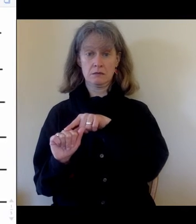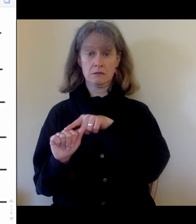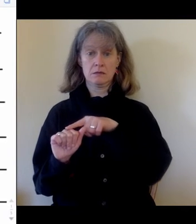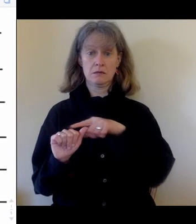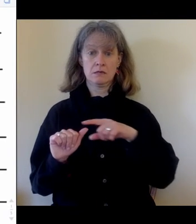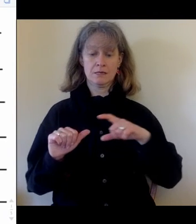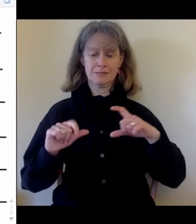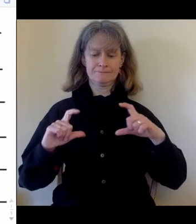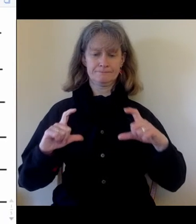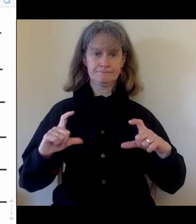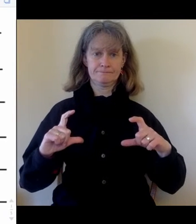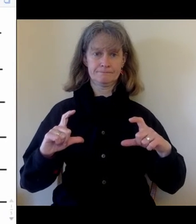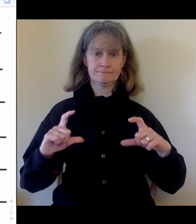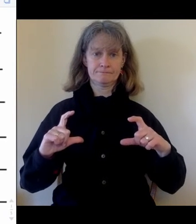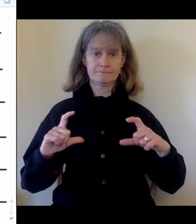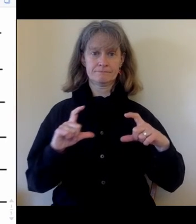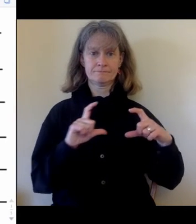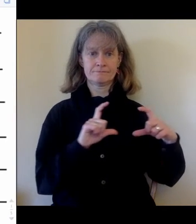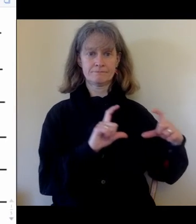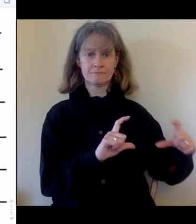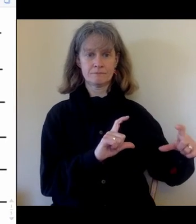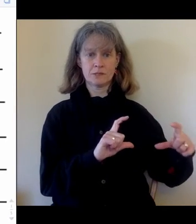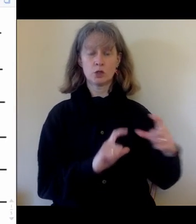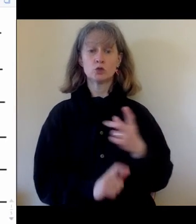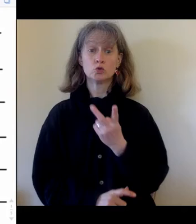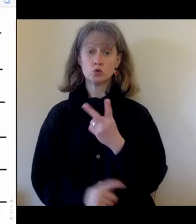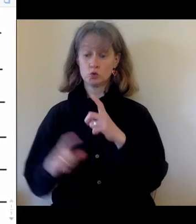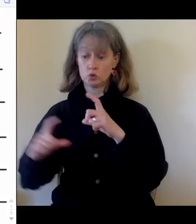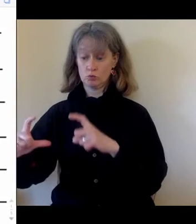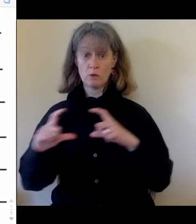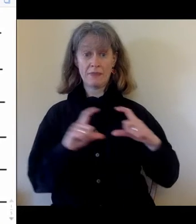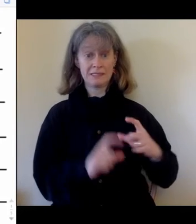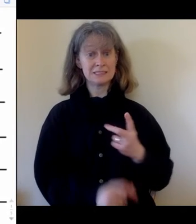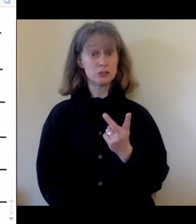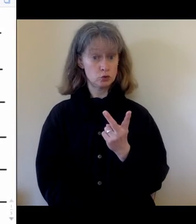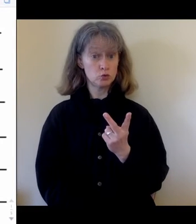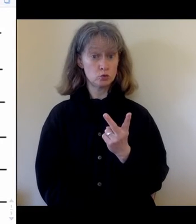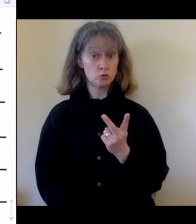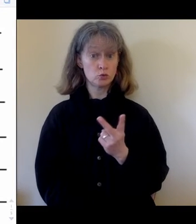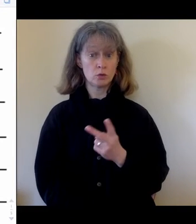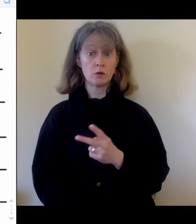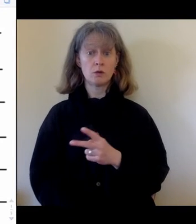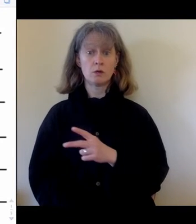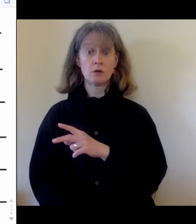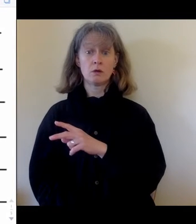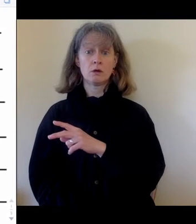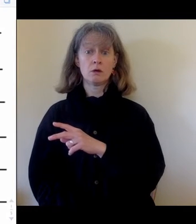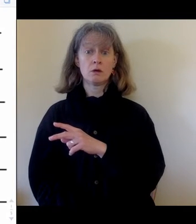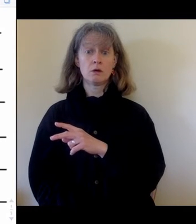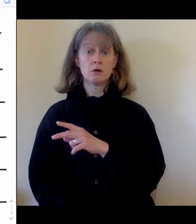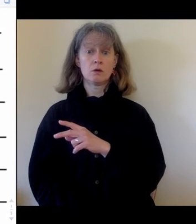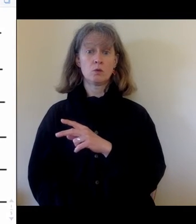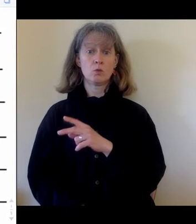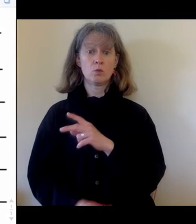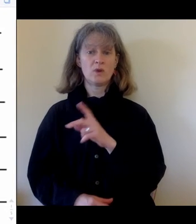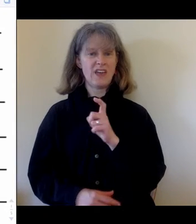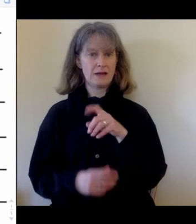and then you have 2 sets of parentheses that have x inside,